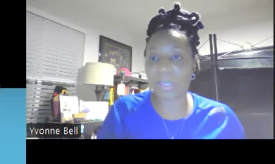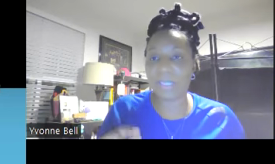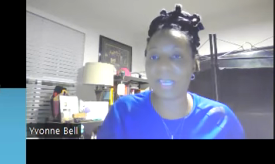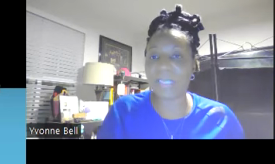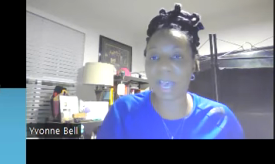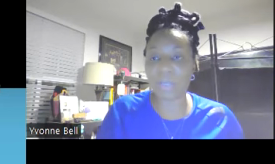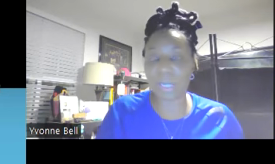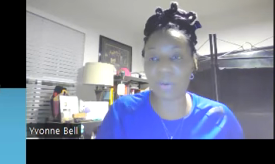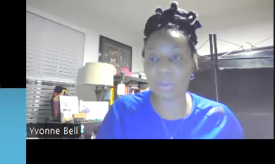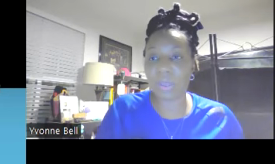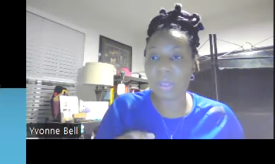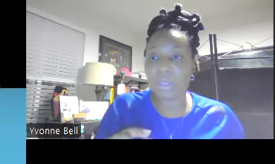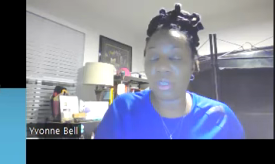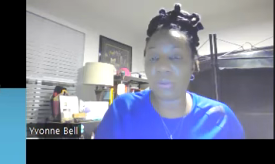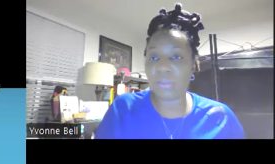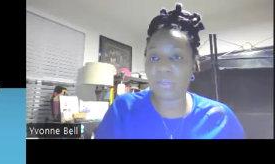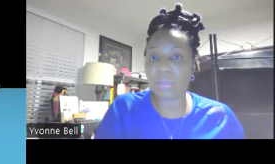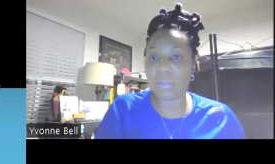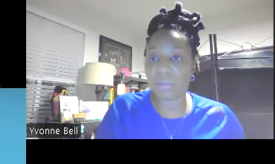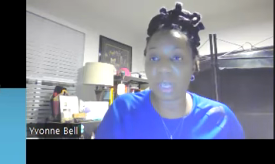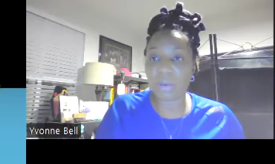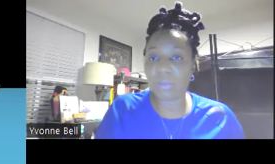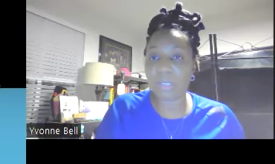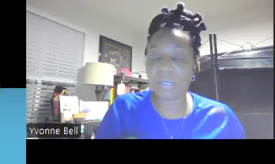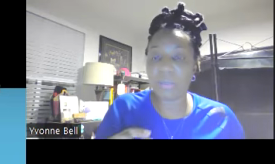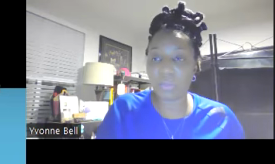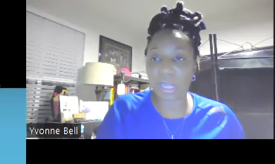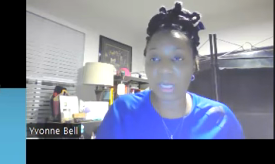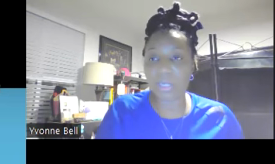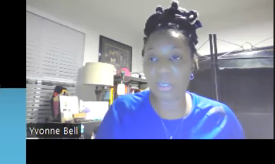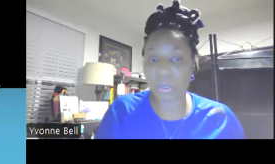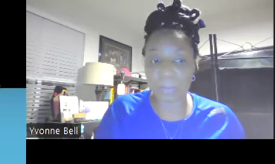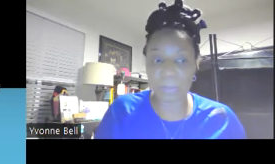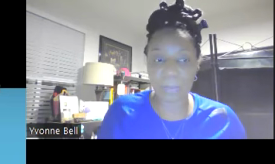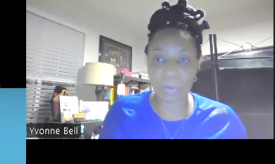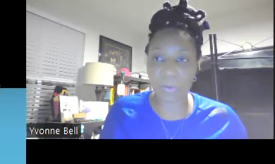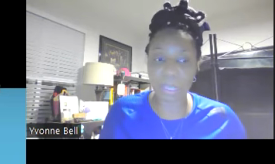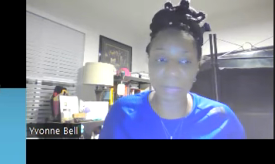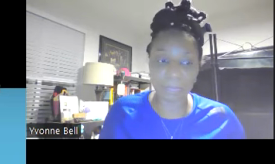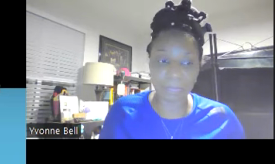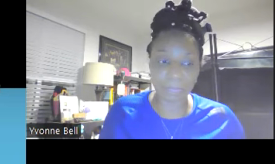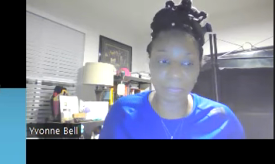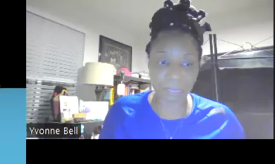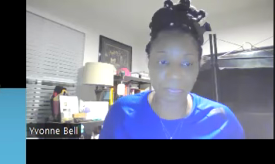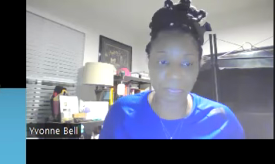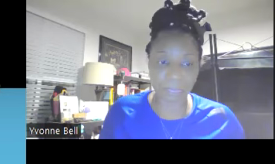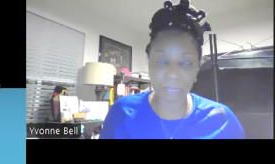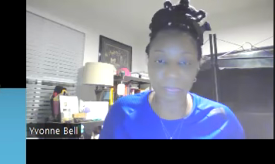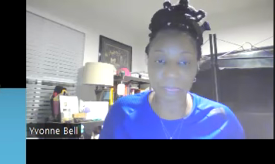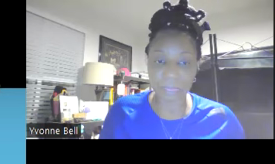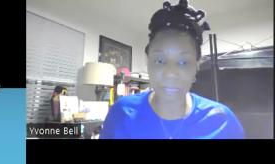appears, because that's how it's going to use those characteristics to recognize you. All right.